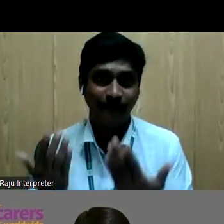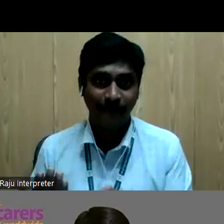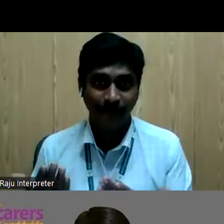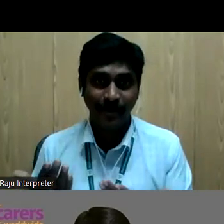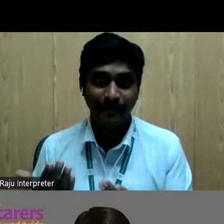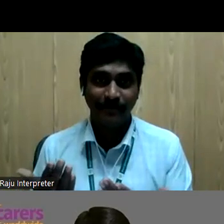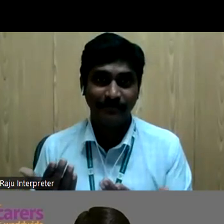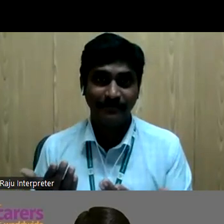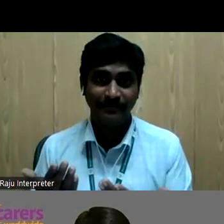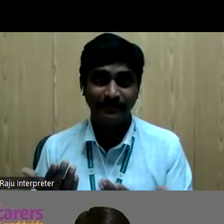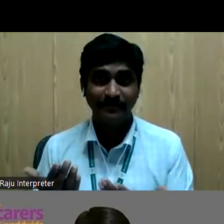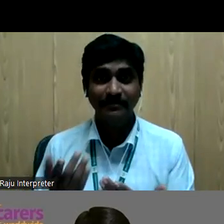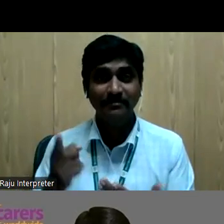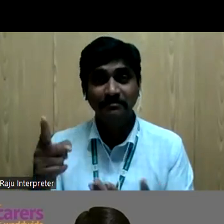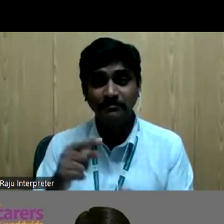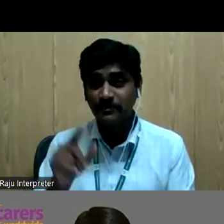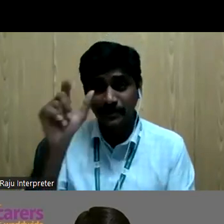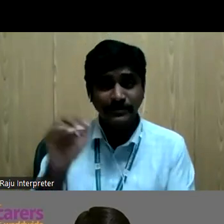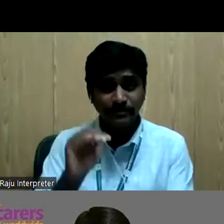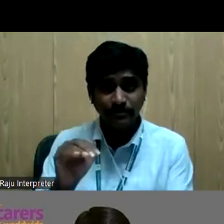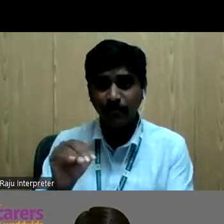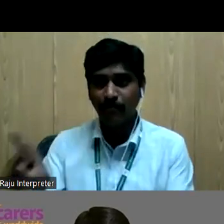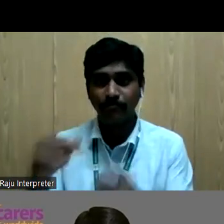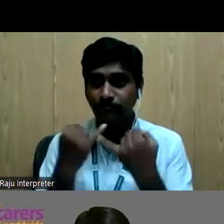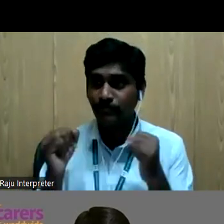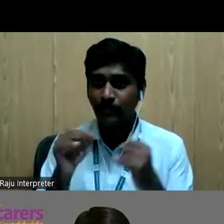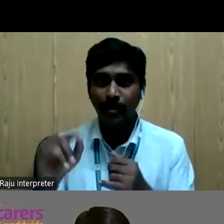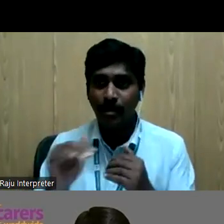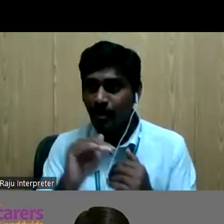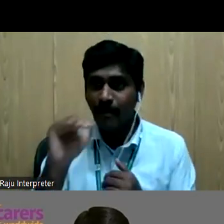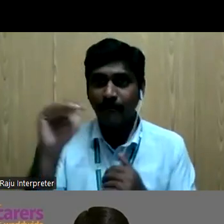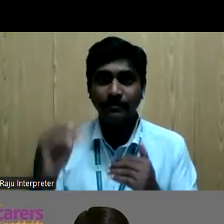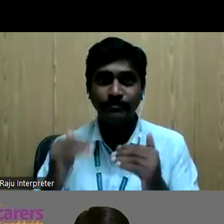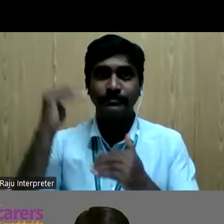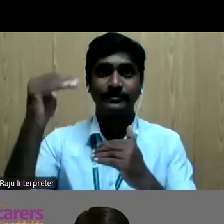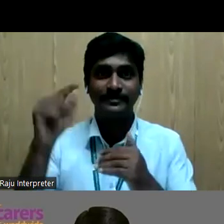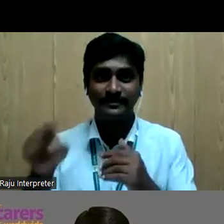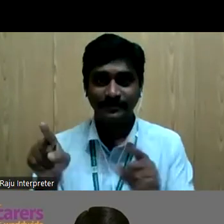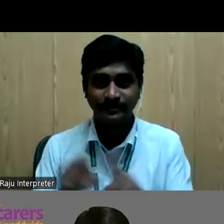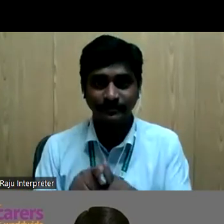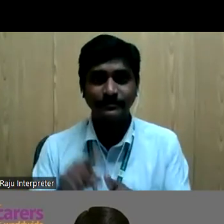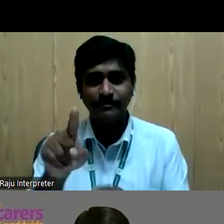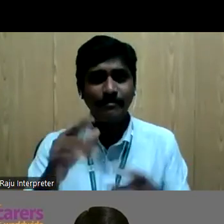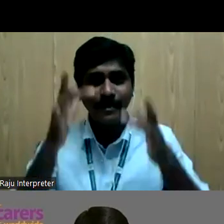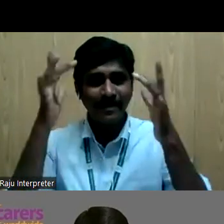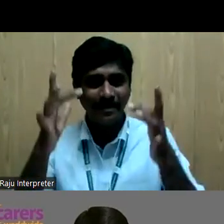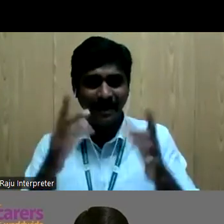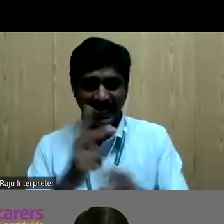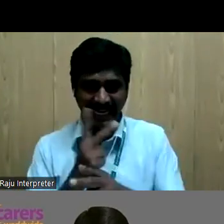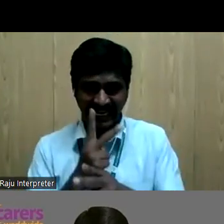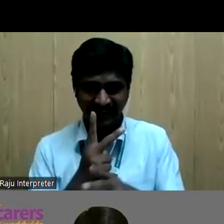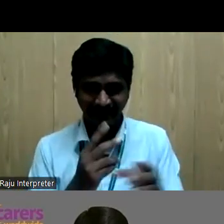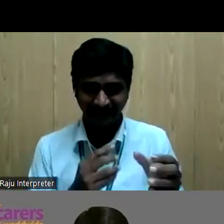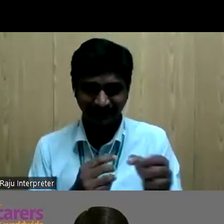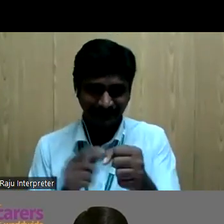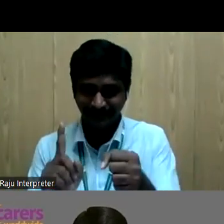child to dependence to the independent level. Not only this, when you come out talking about the caregivers, because we are also caregiver